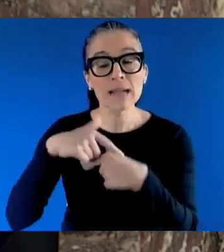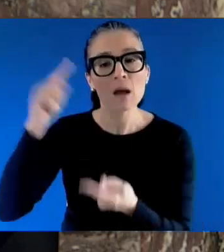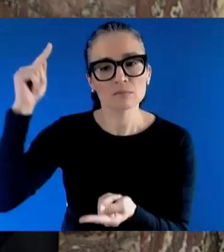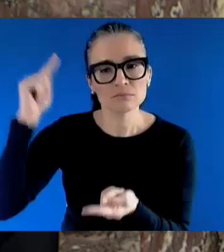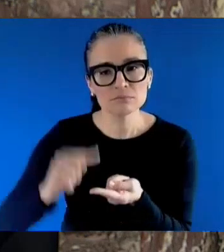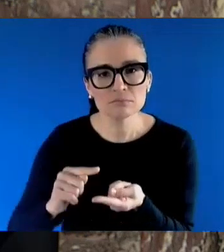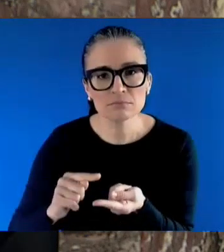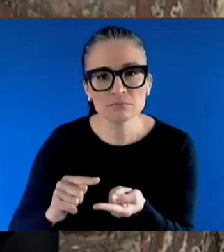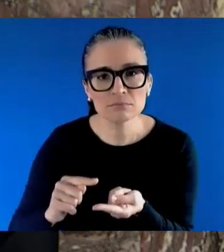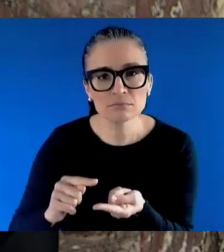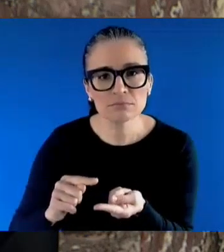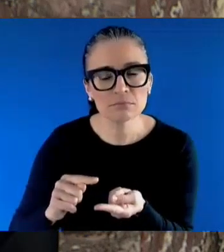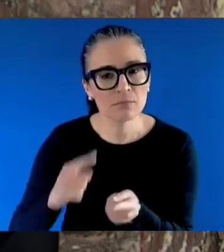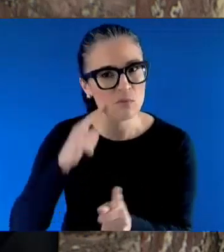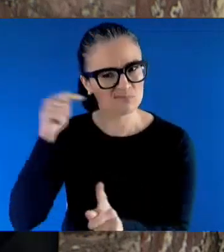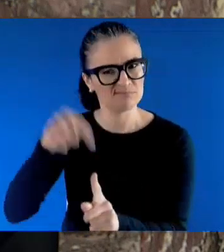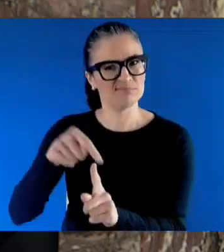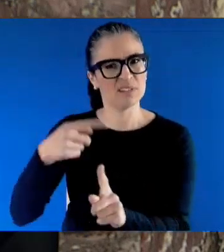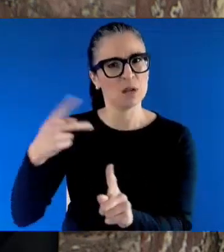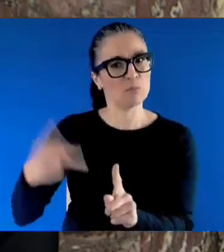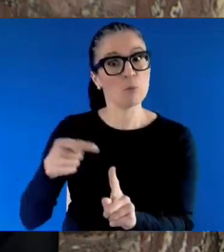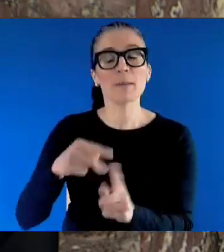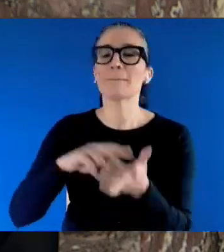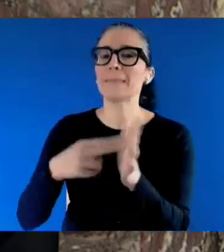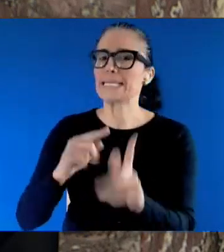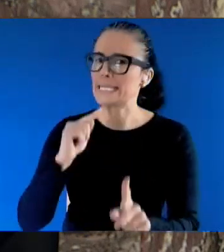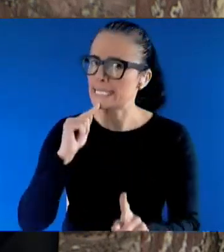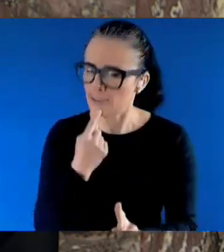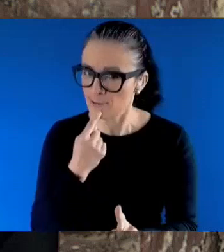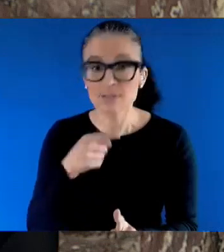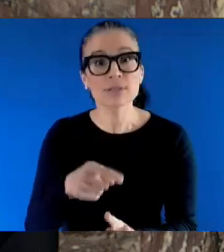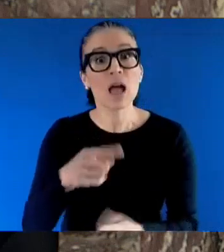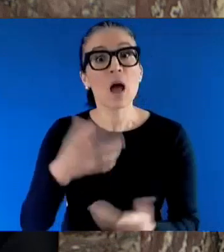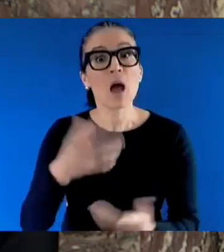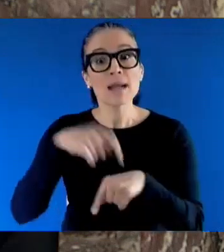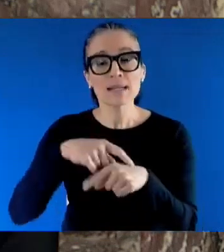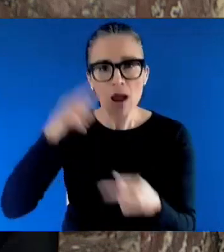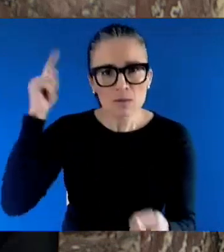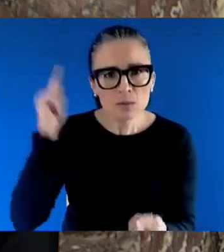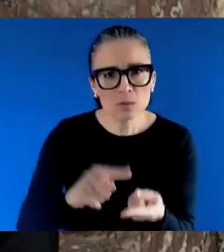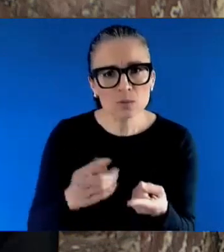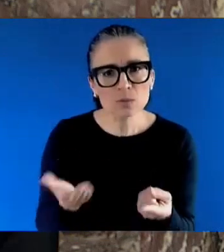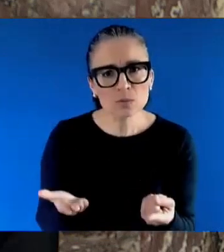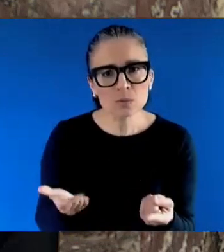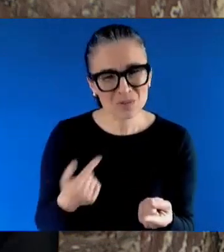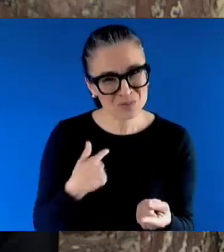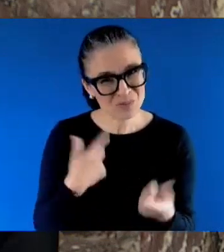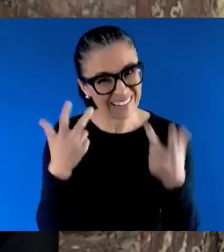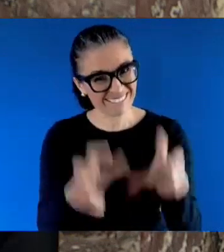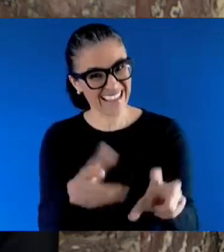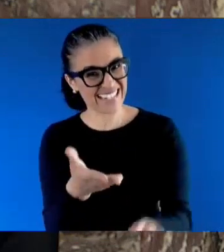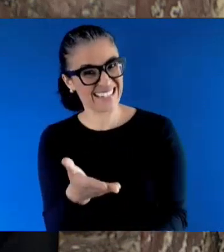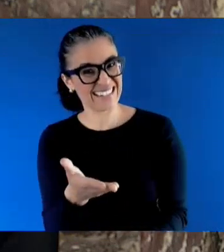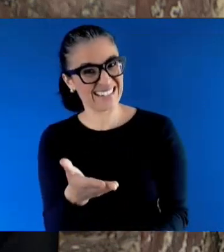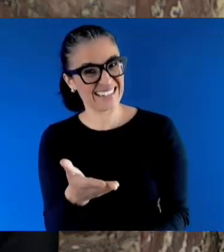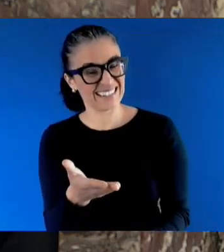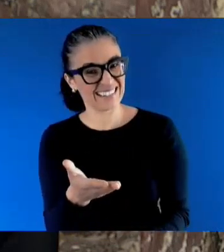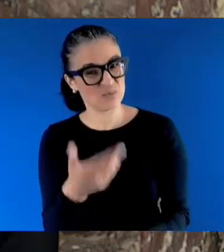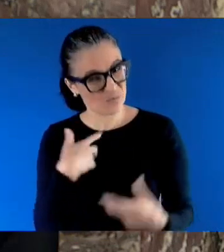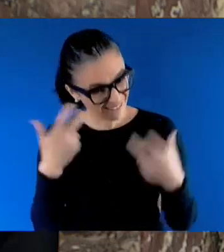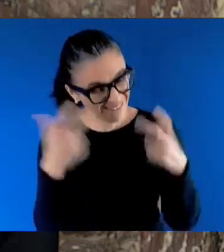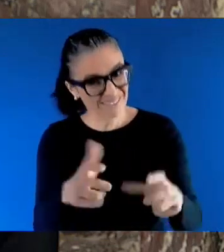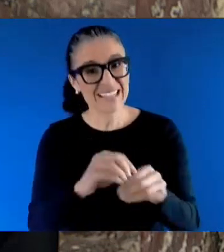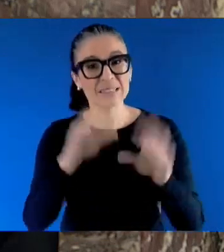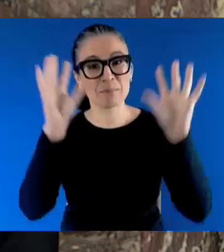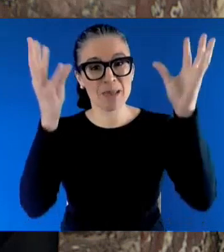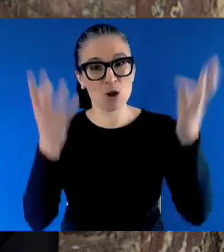including in the last year. Because we've invested, Honourable Speaker, in ambulance paramedics, in particular in rural and remote communities.